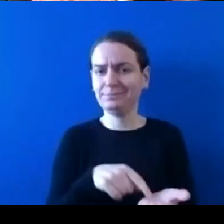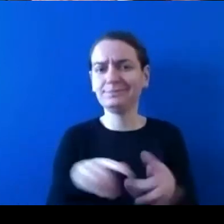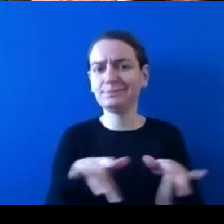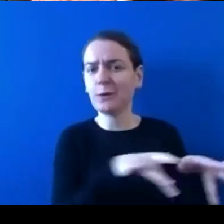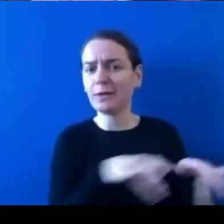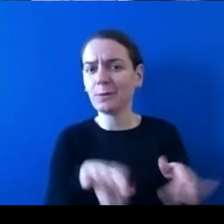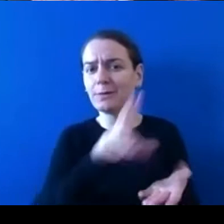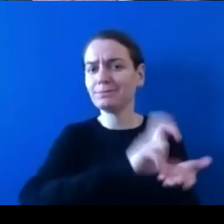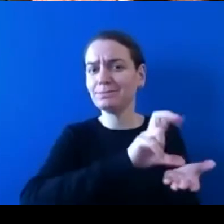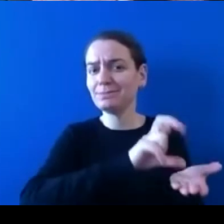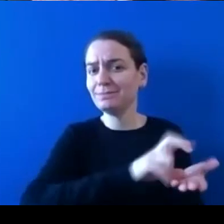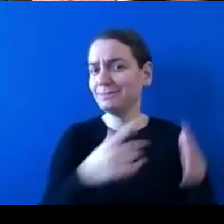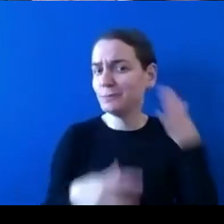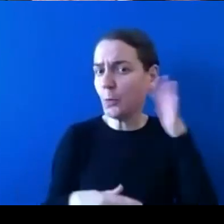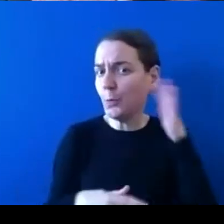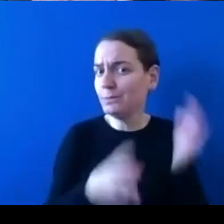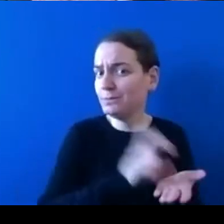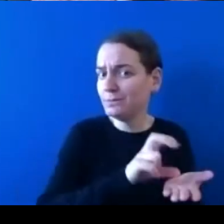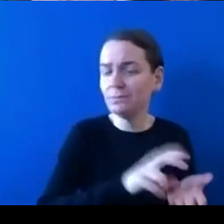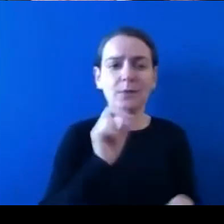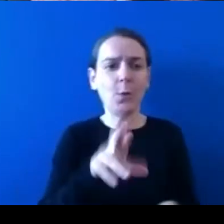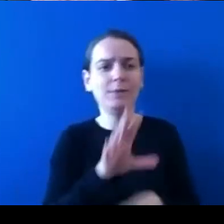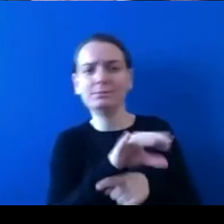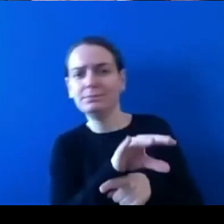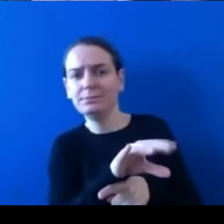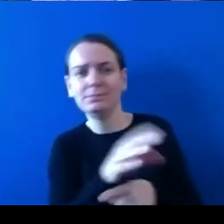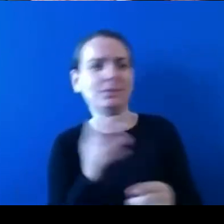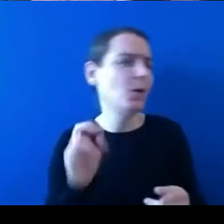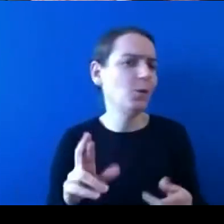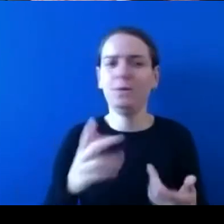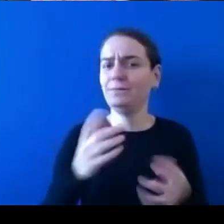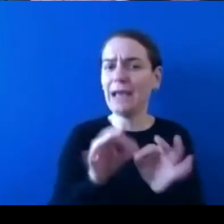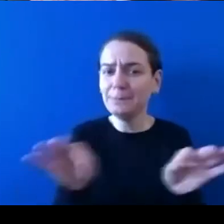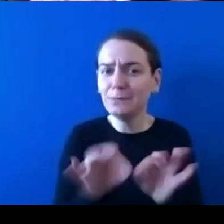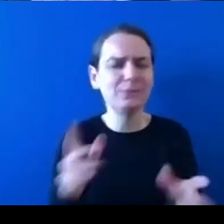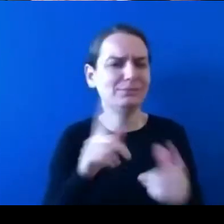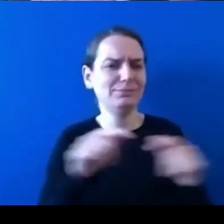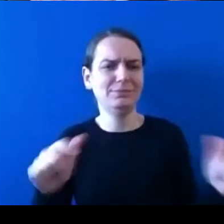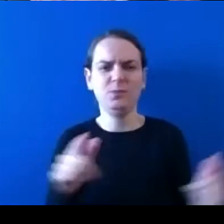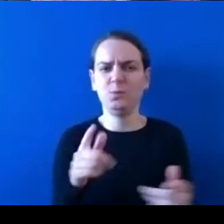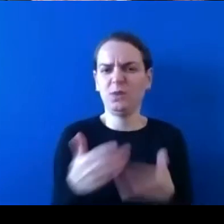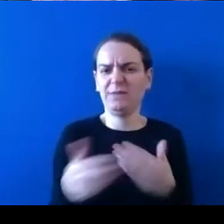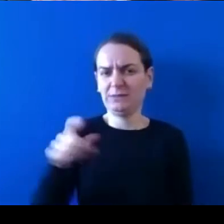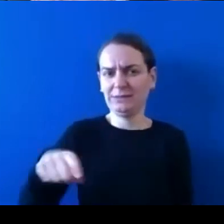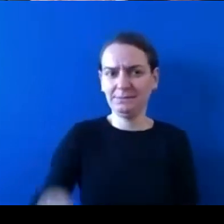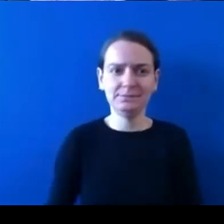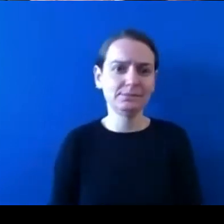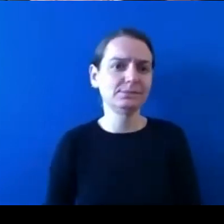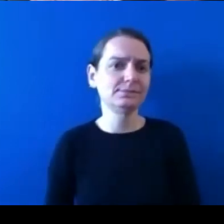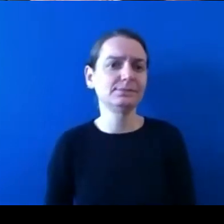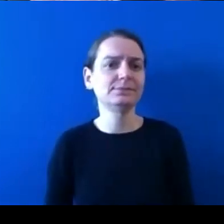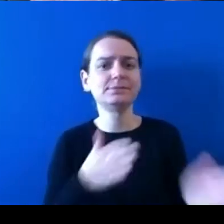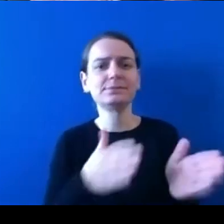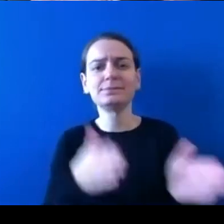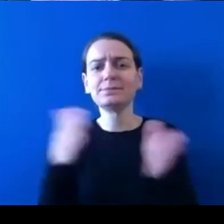a big deal. You also should have a cane at home, an extra cane at home in case you're visiting, your cane breaks, your